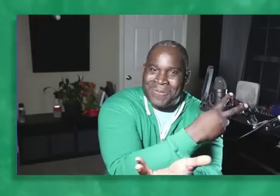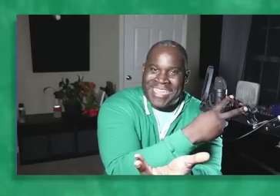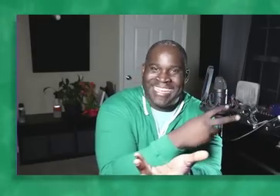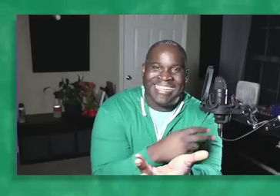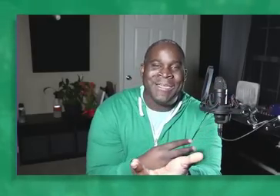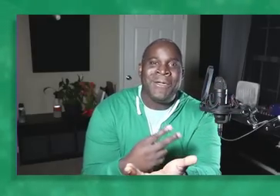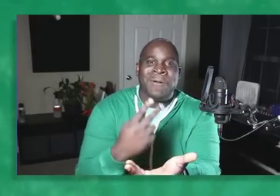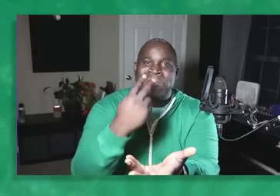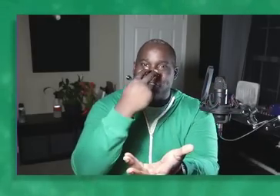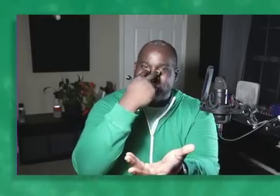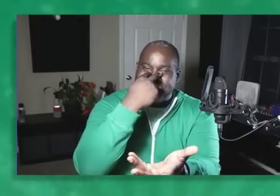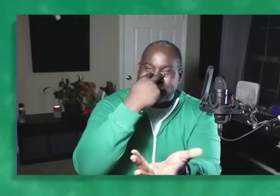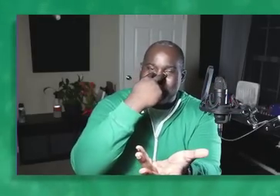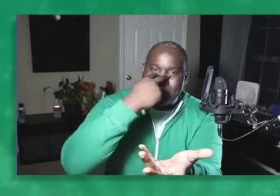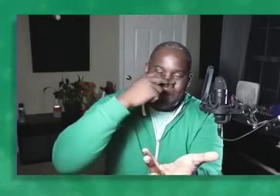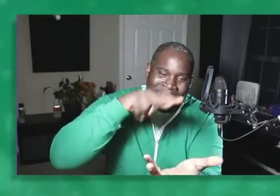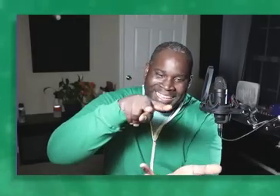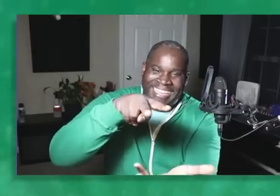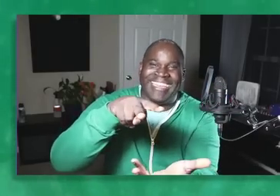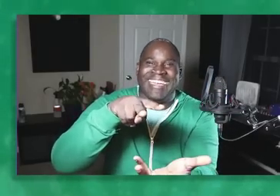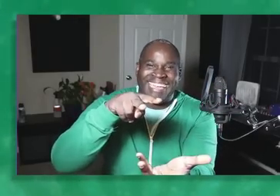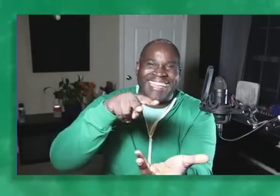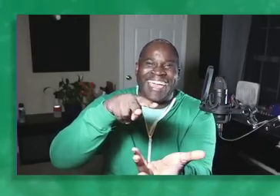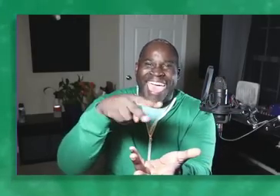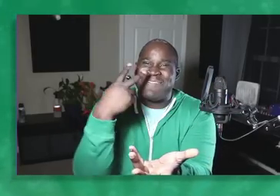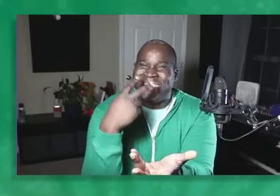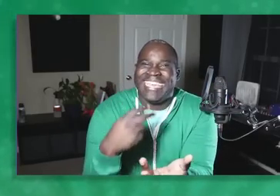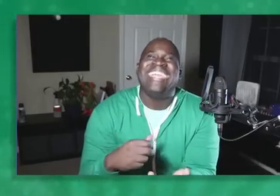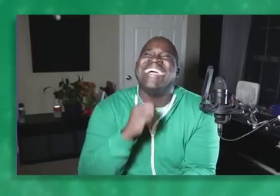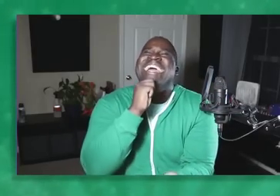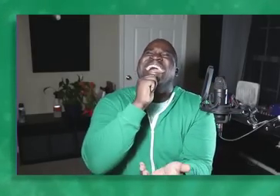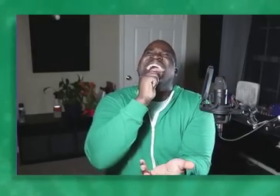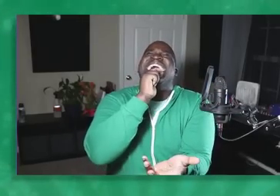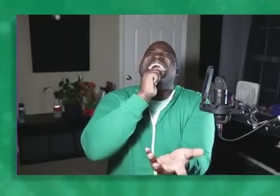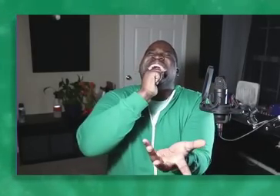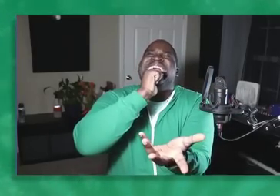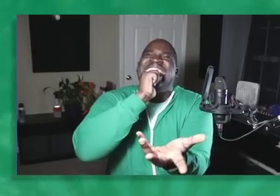away from me. But she's saying, don't look at me.